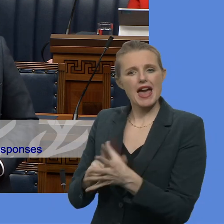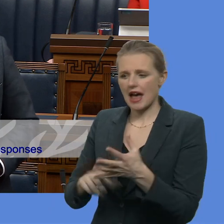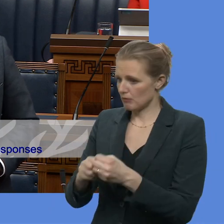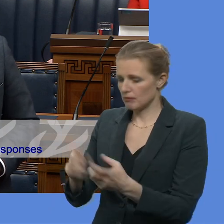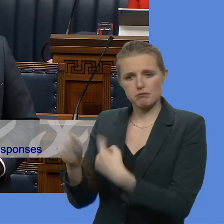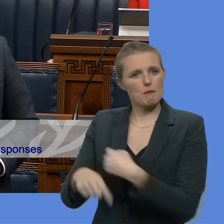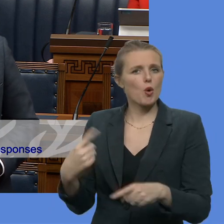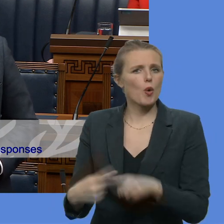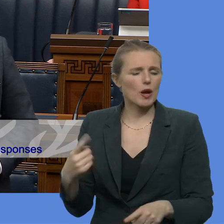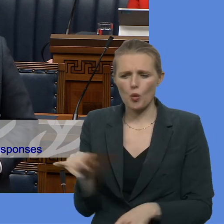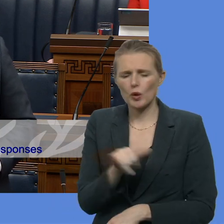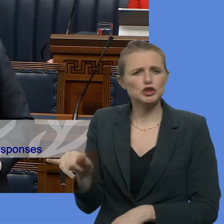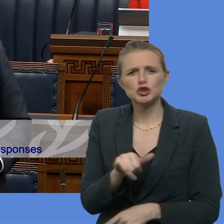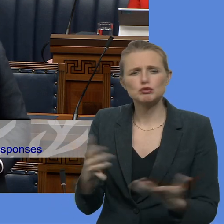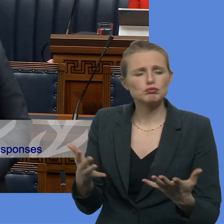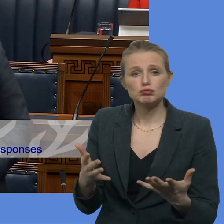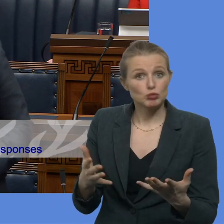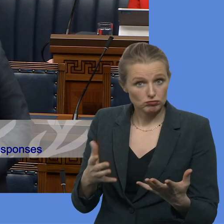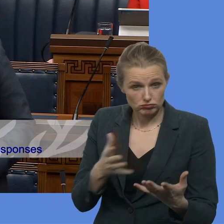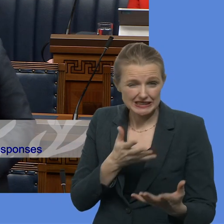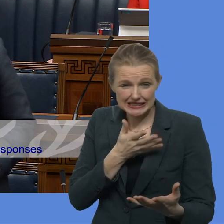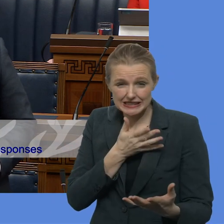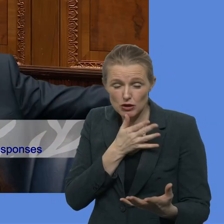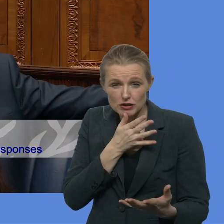in order to get it? And if the member is serious